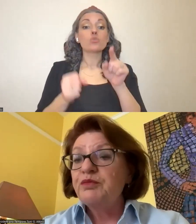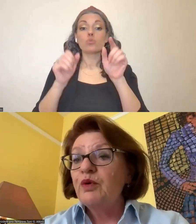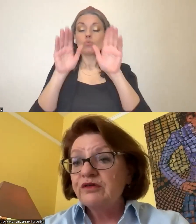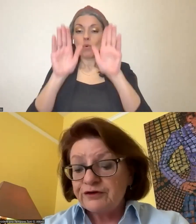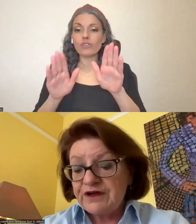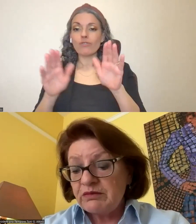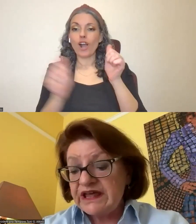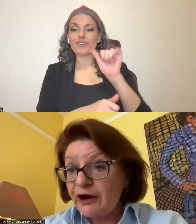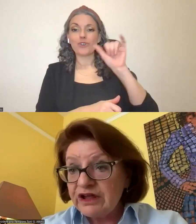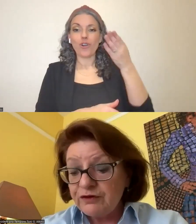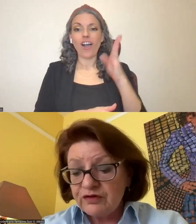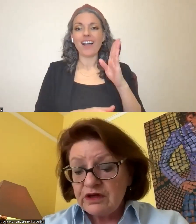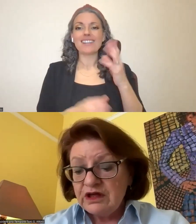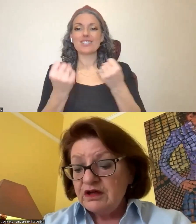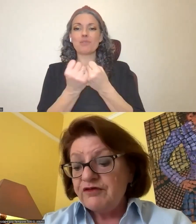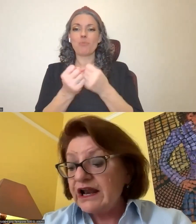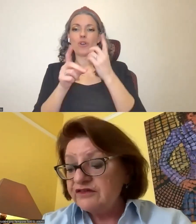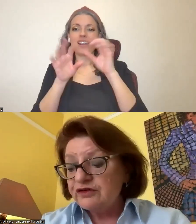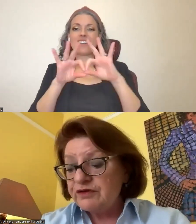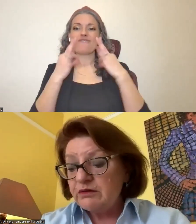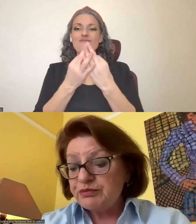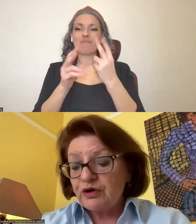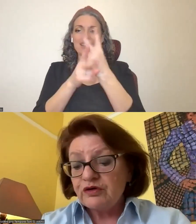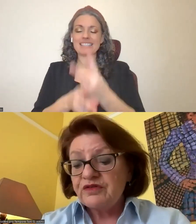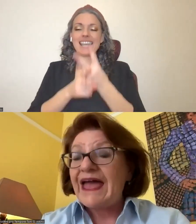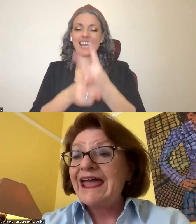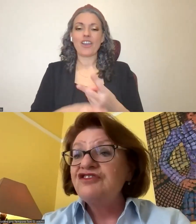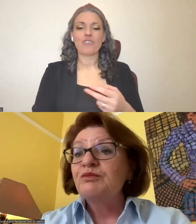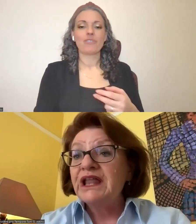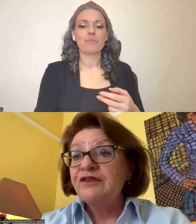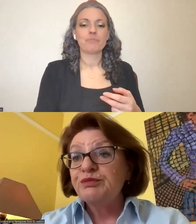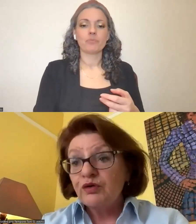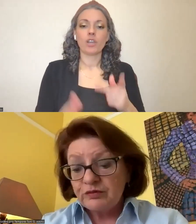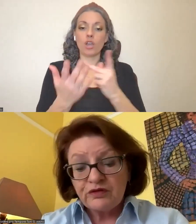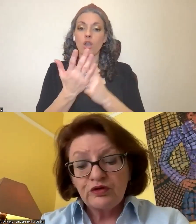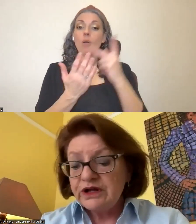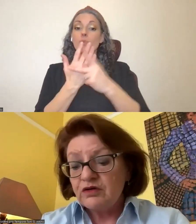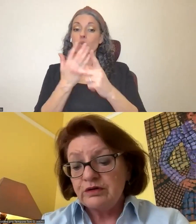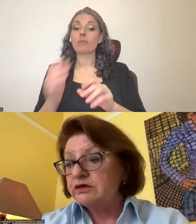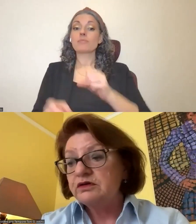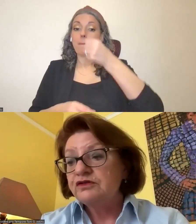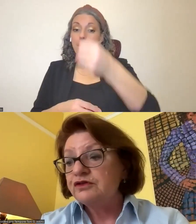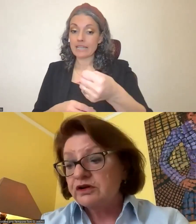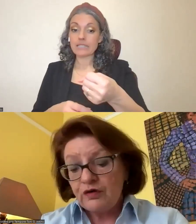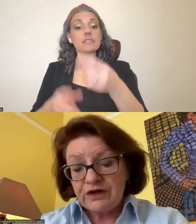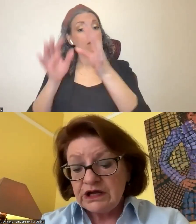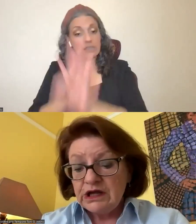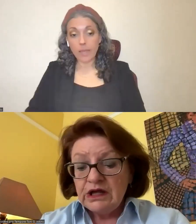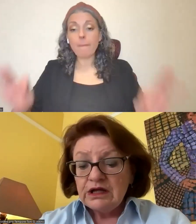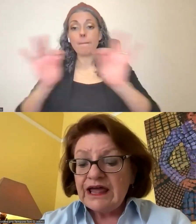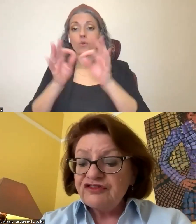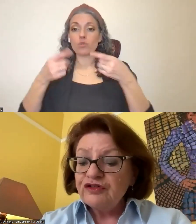programs, support for family caregivers, volunteer development programs, age in place programs, critical during